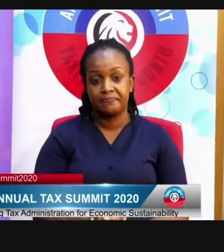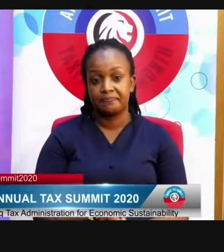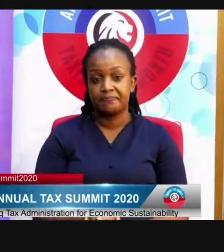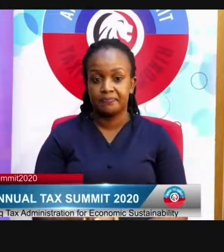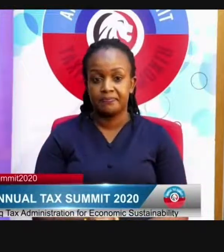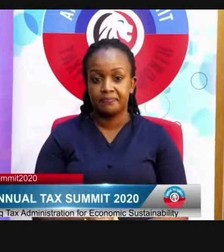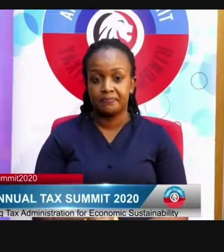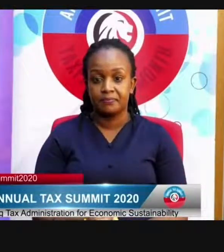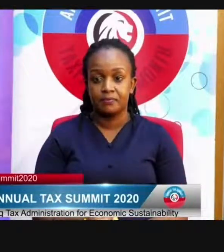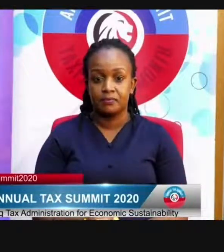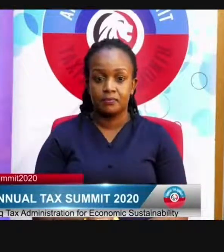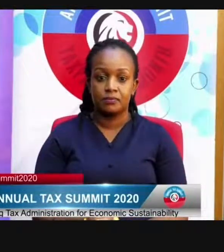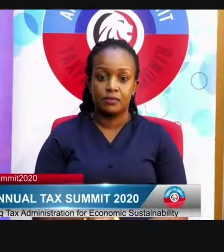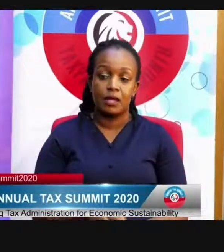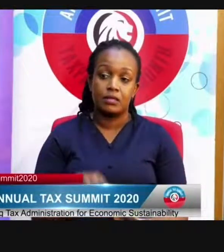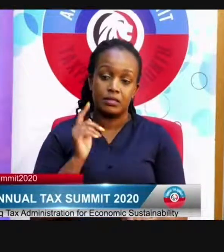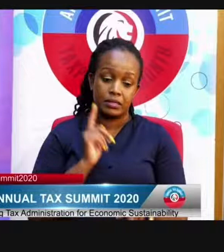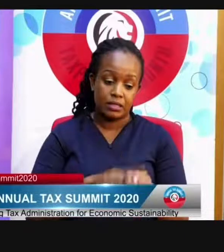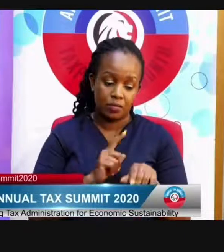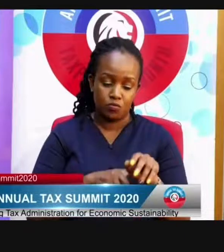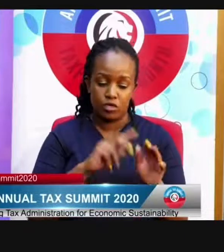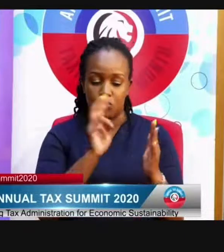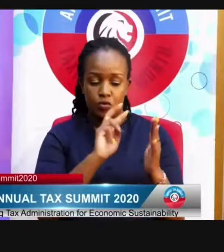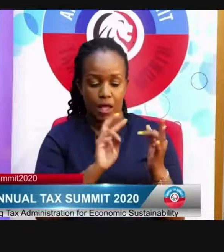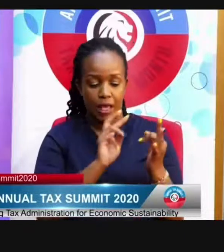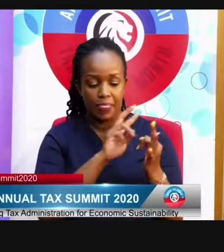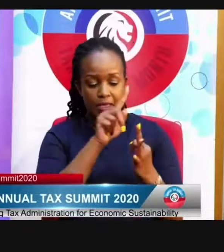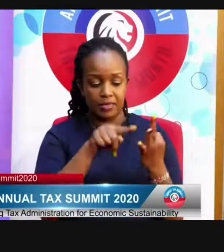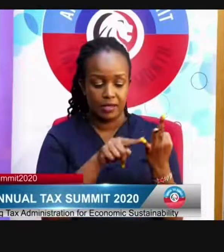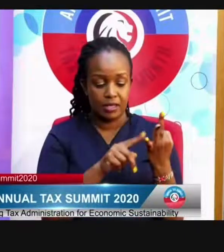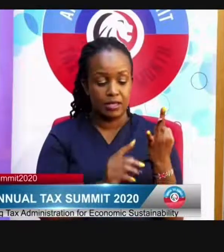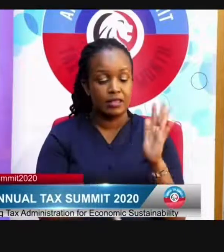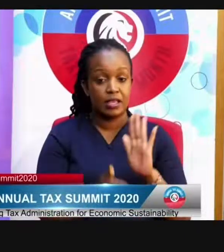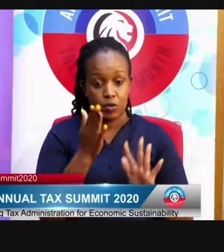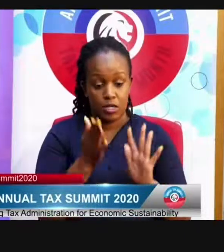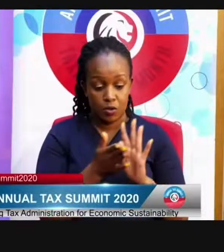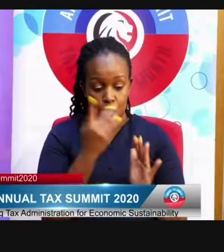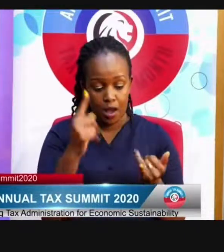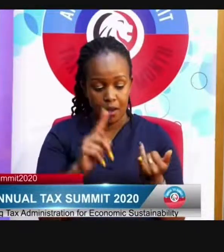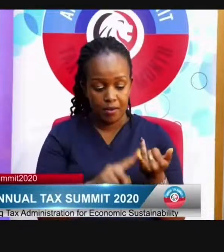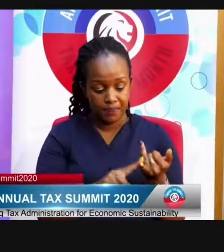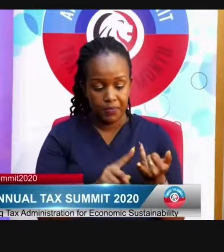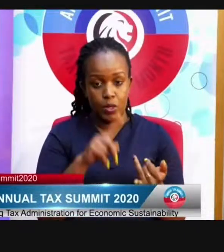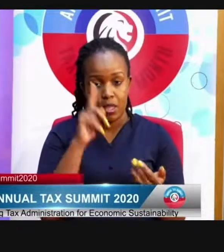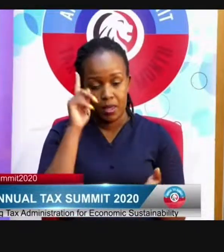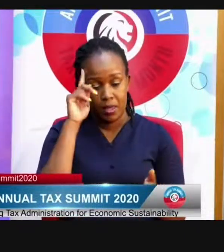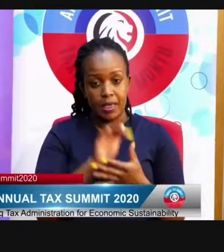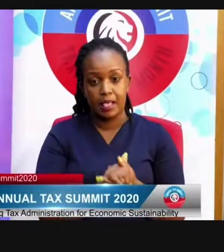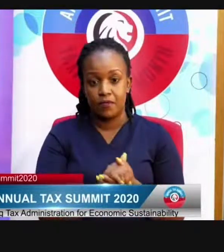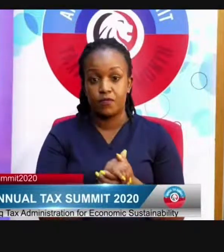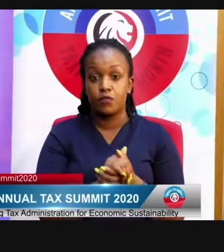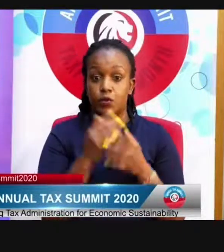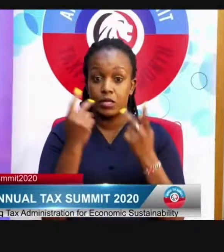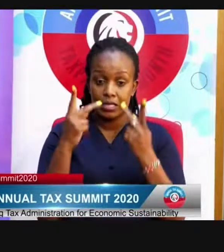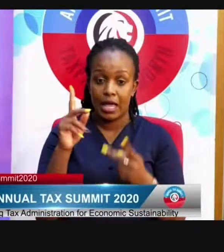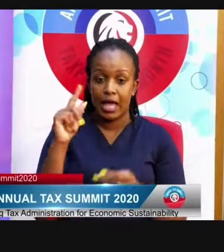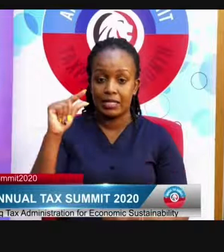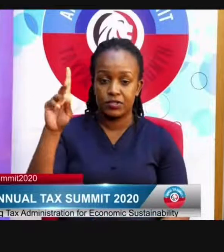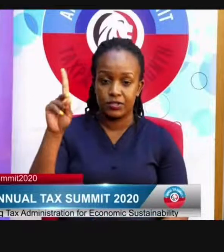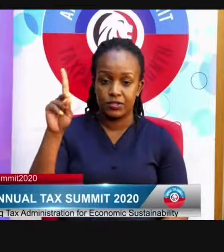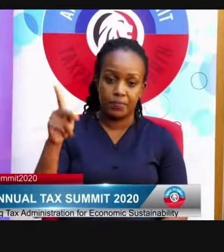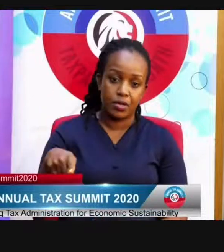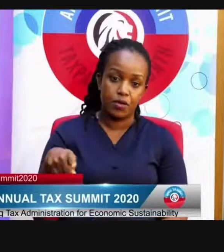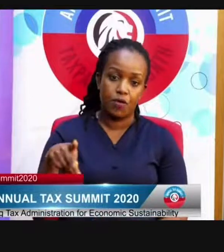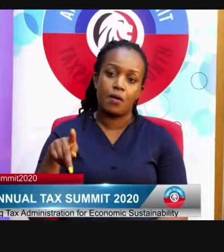those trajectories, the quick one, we believe that we will see a GDP of about contraction of